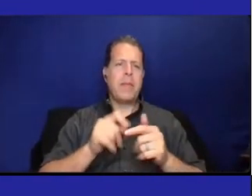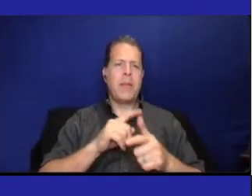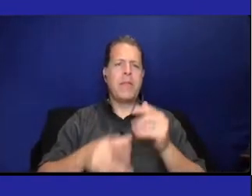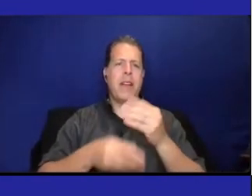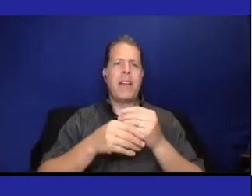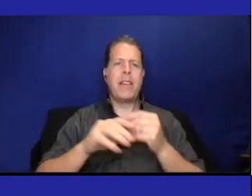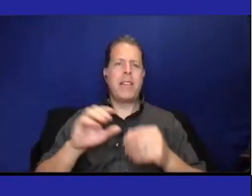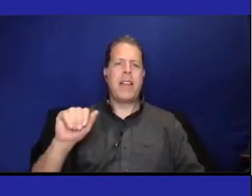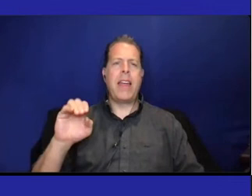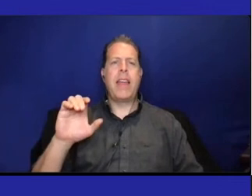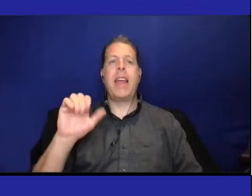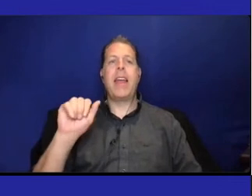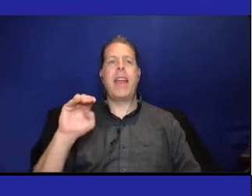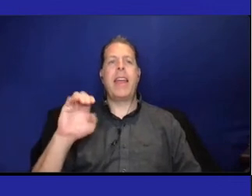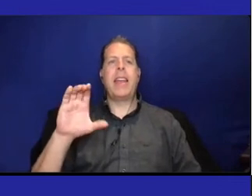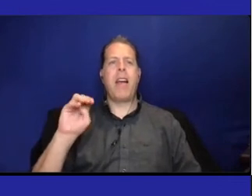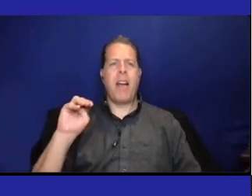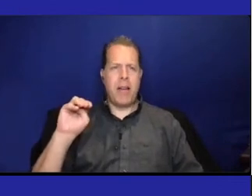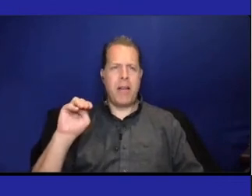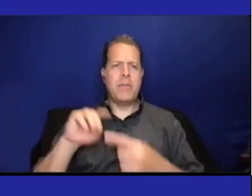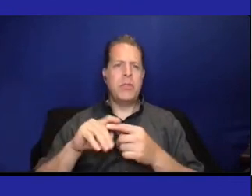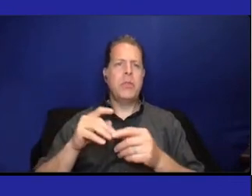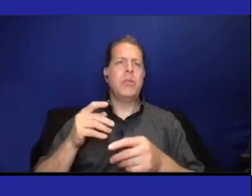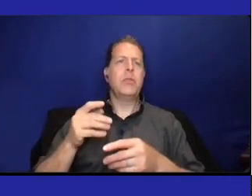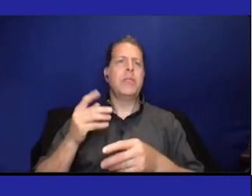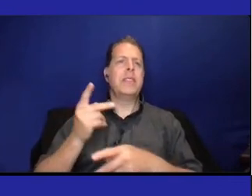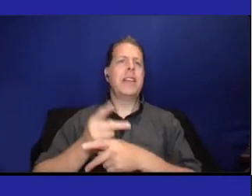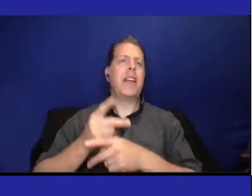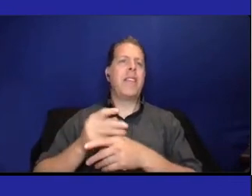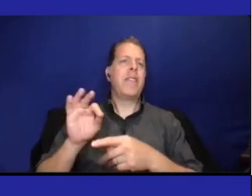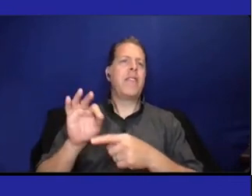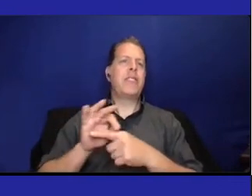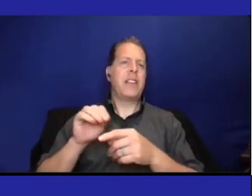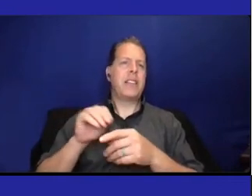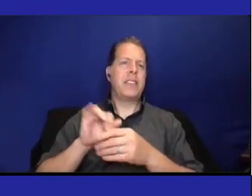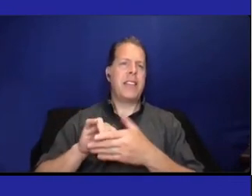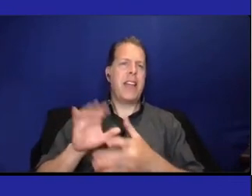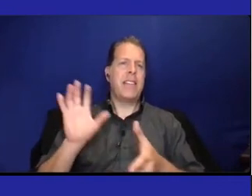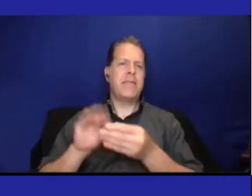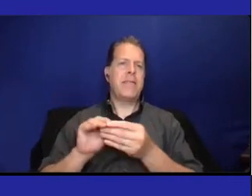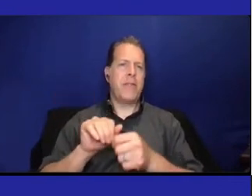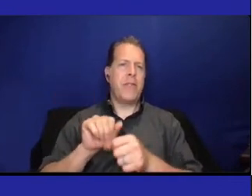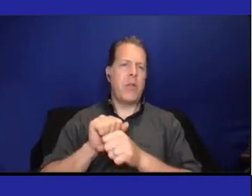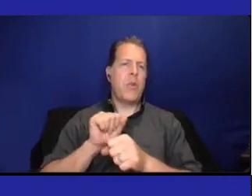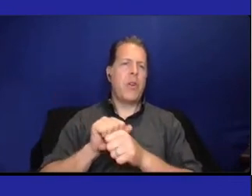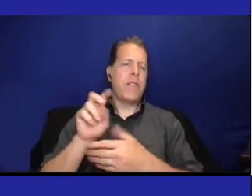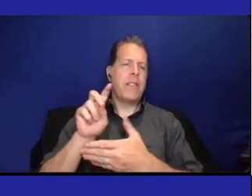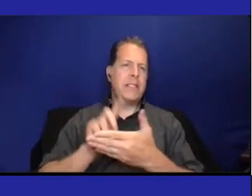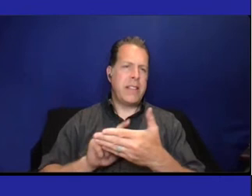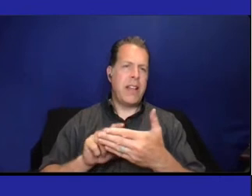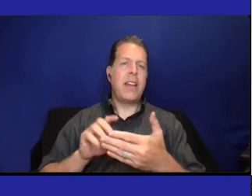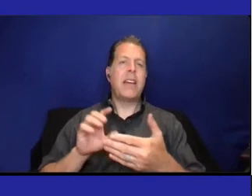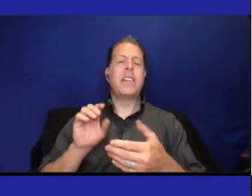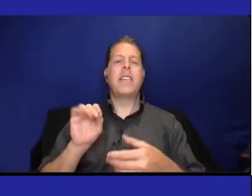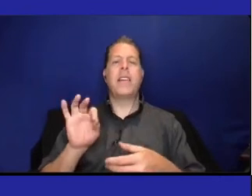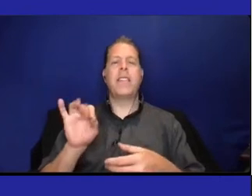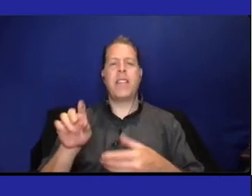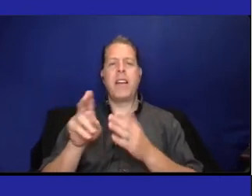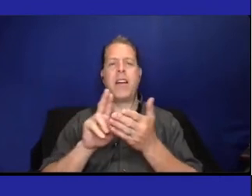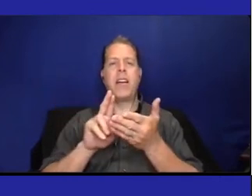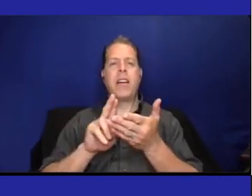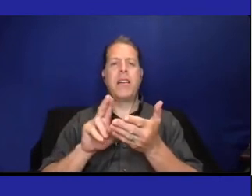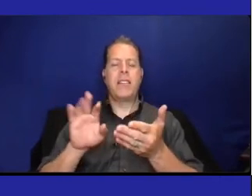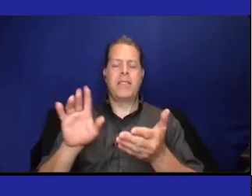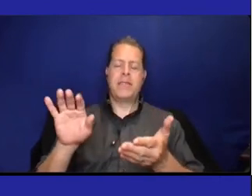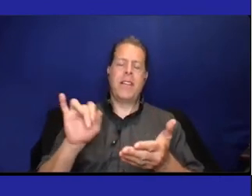the specific functionalities and the granularity of the work, of the design of the contractor, the design